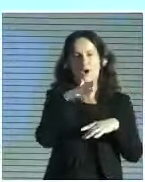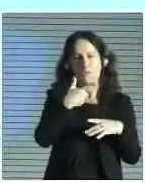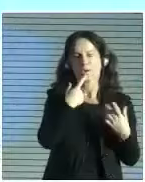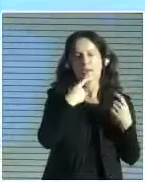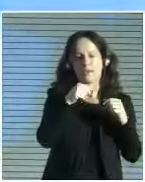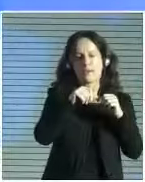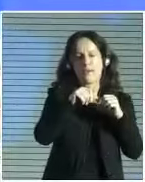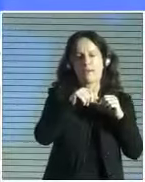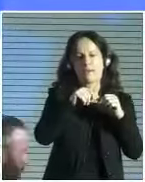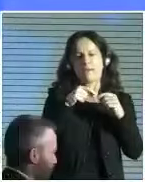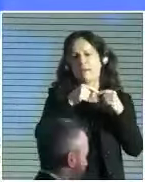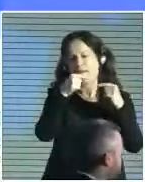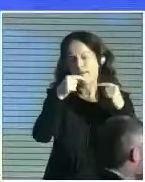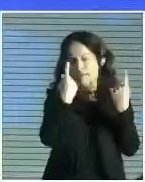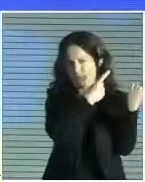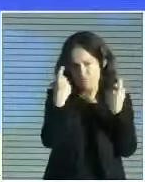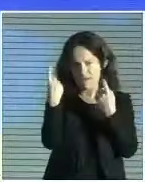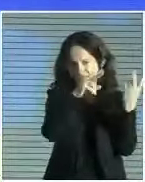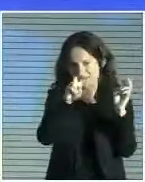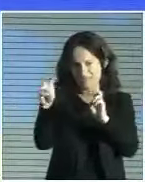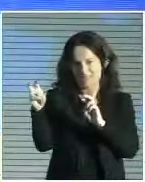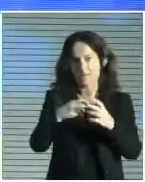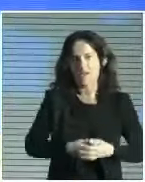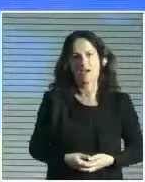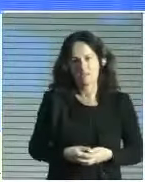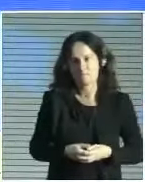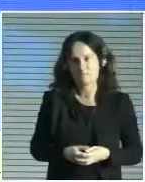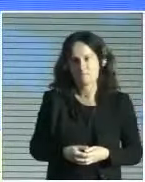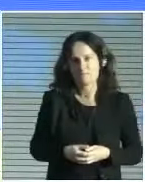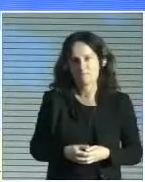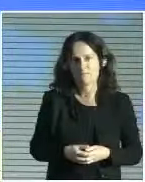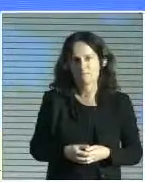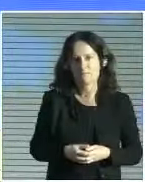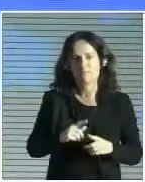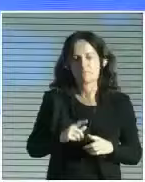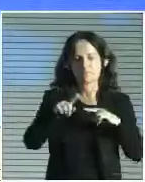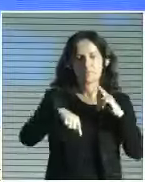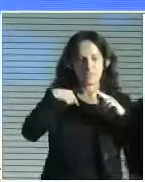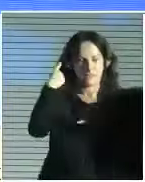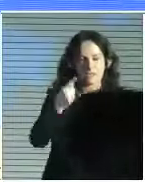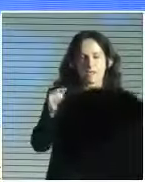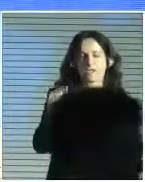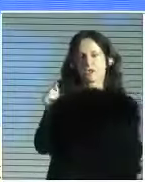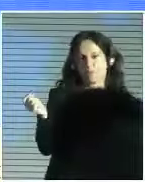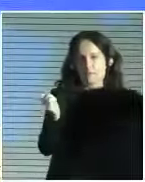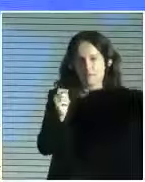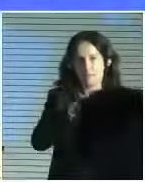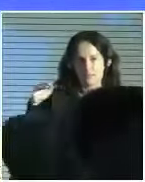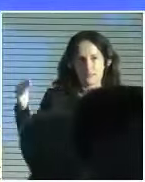en 20 minutitos. En 20 minuts comencem una altra vegada amb la següent panel discussion. Gràcies.